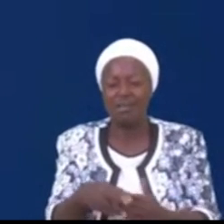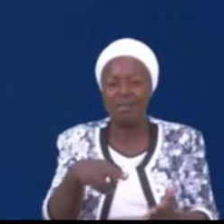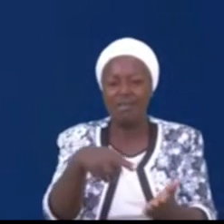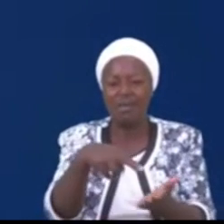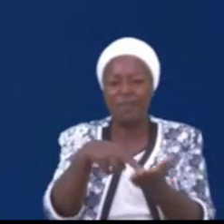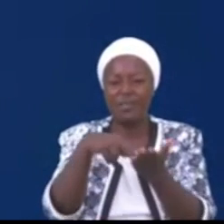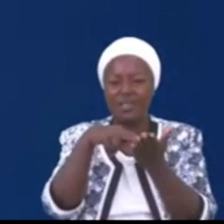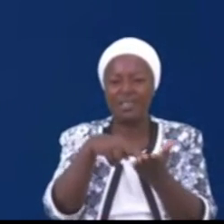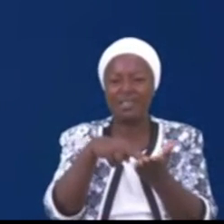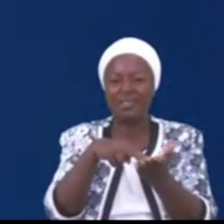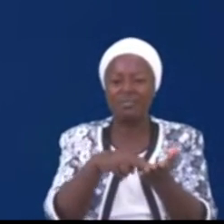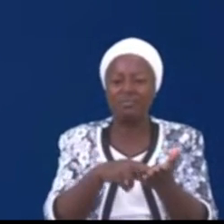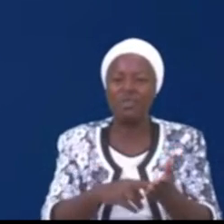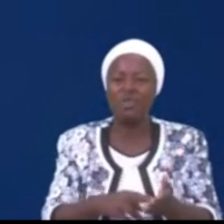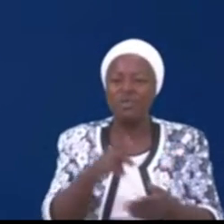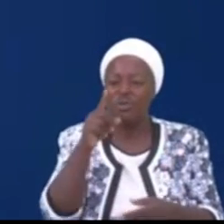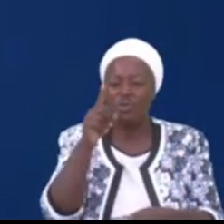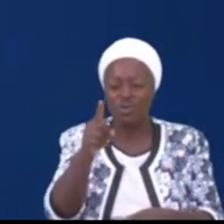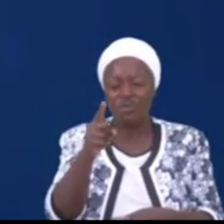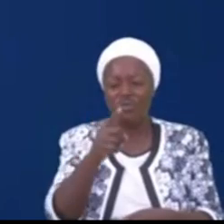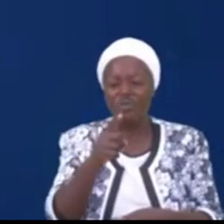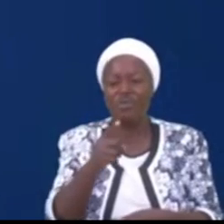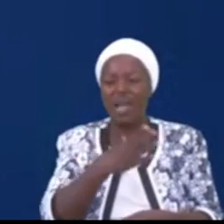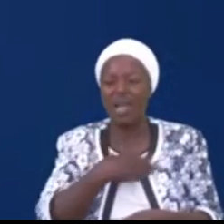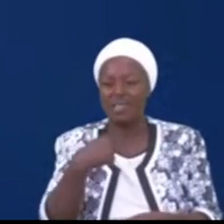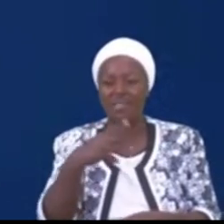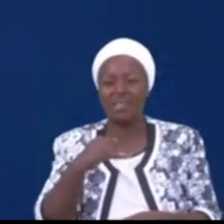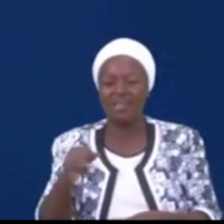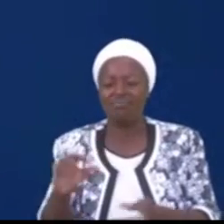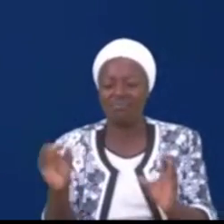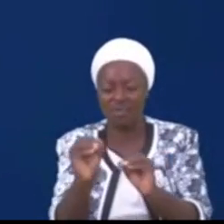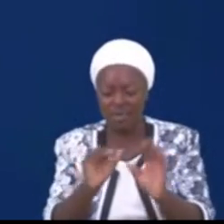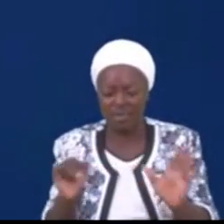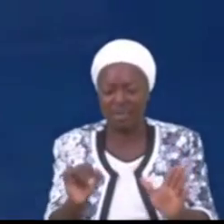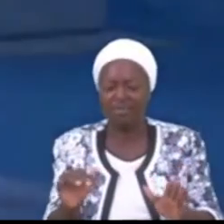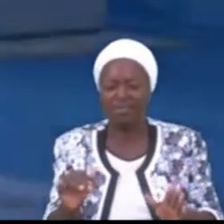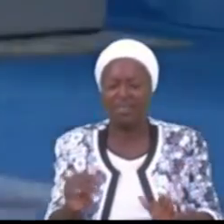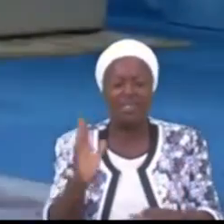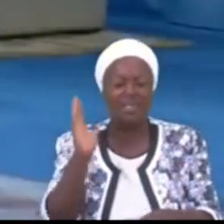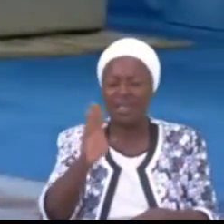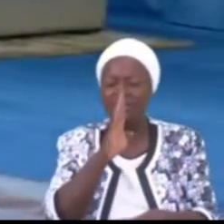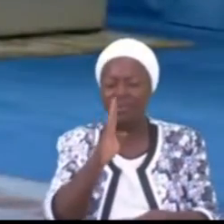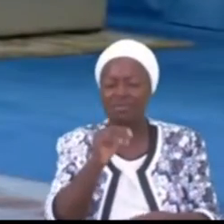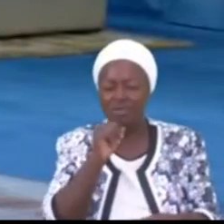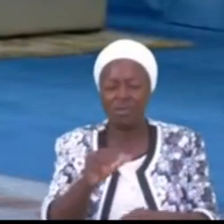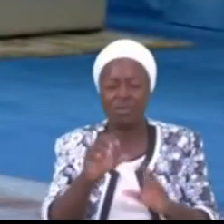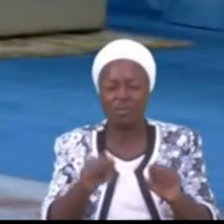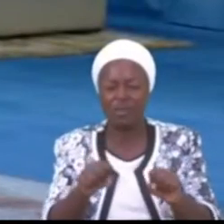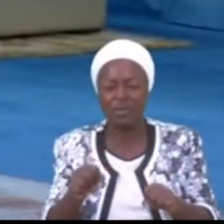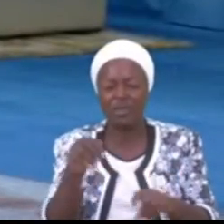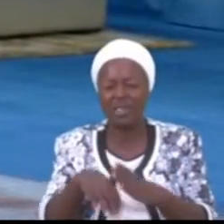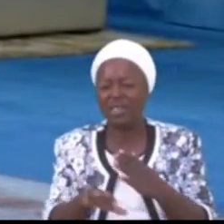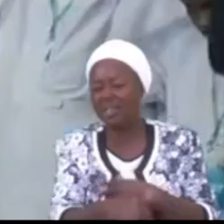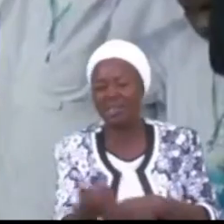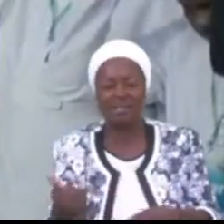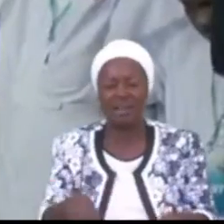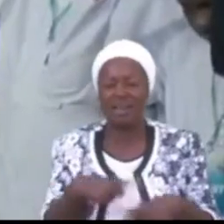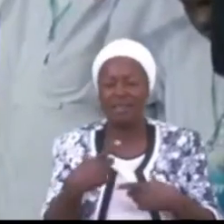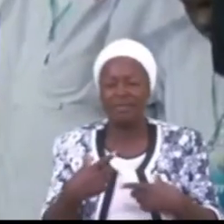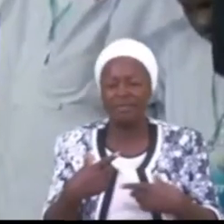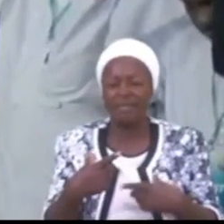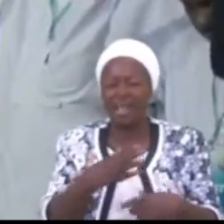representing you and saying nothing shall be impossible in any life.